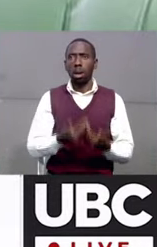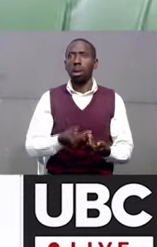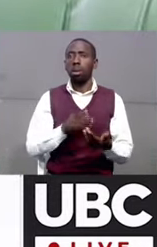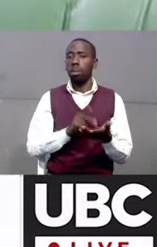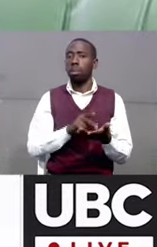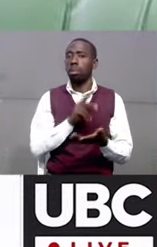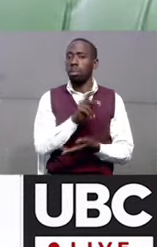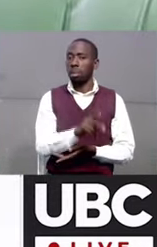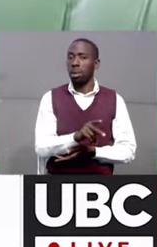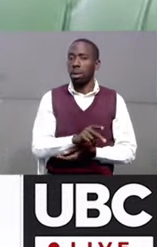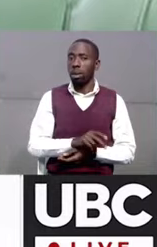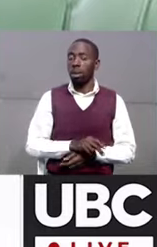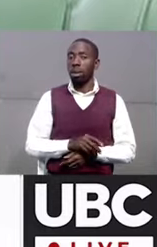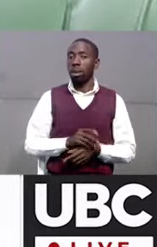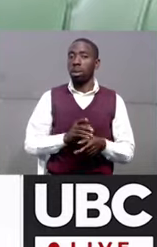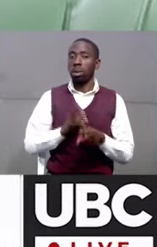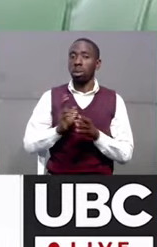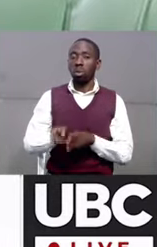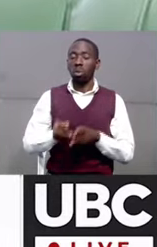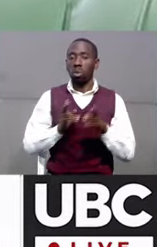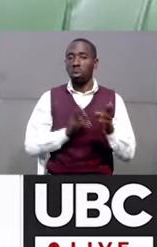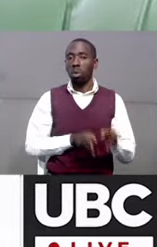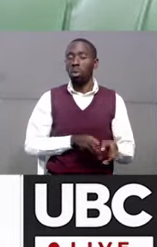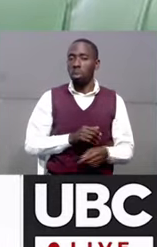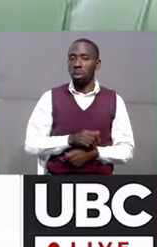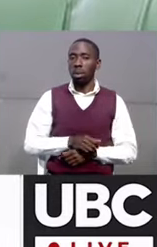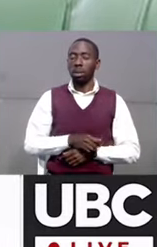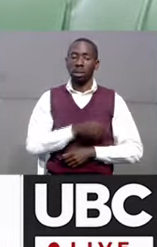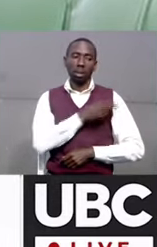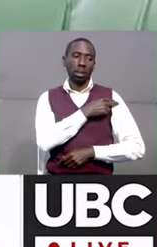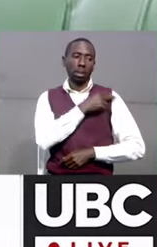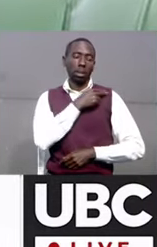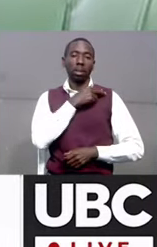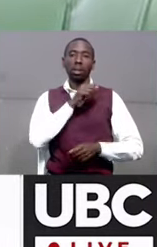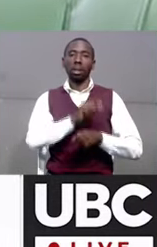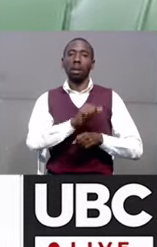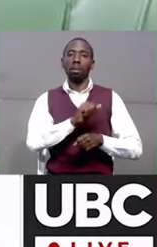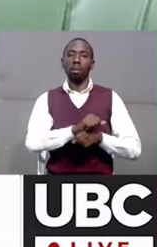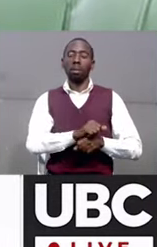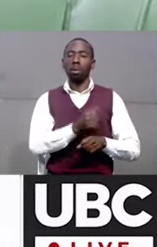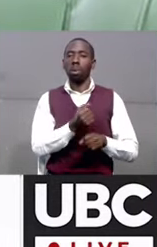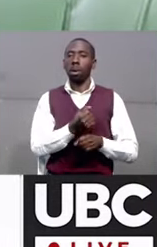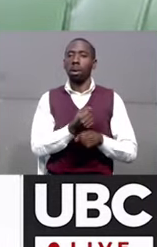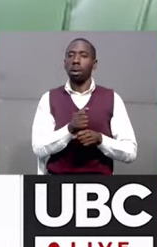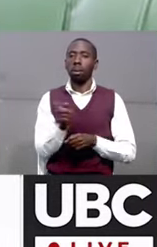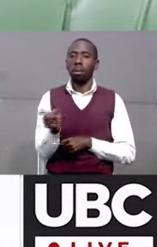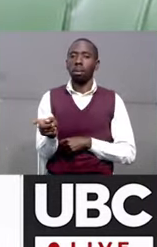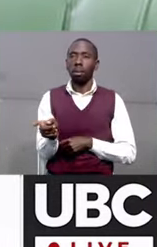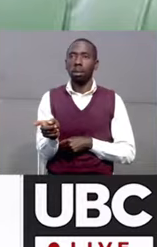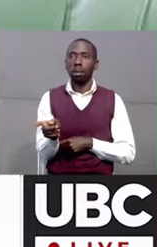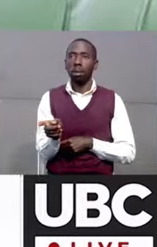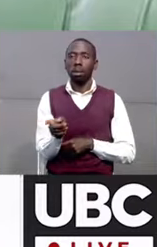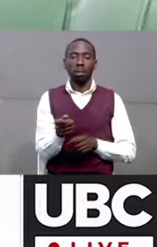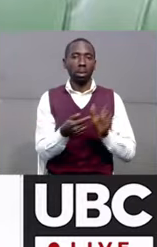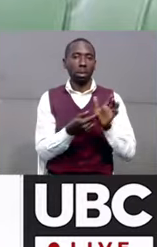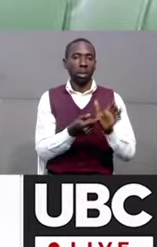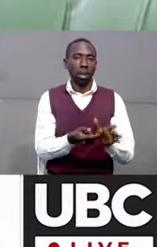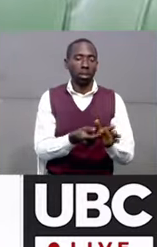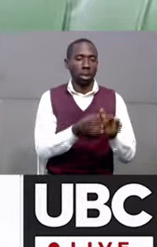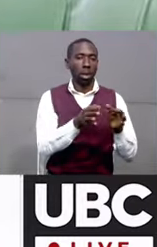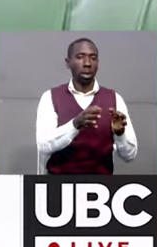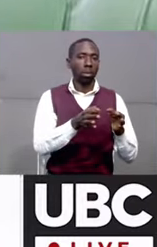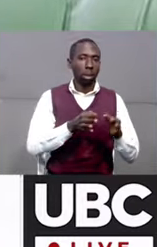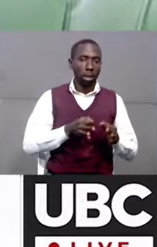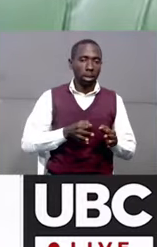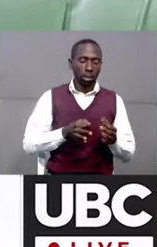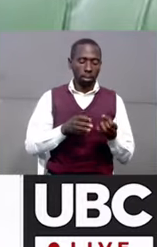pays the common cadre staff who work at this aviation school. For instance, the accountants,